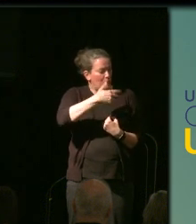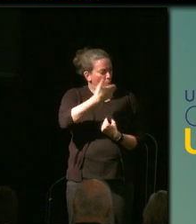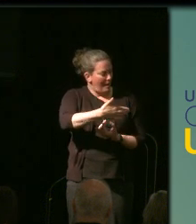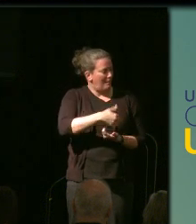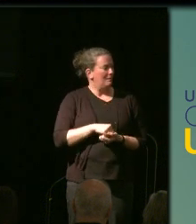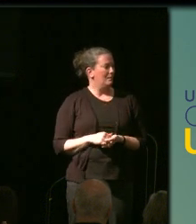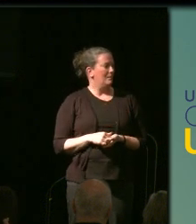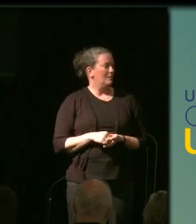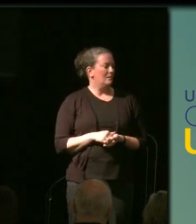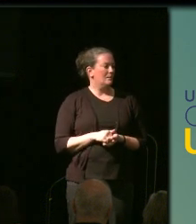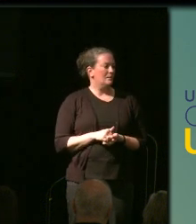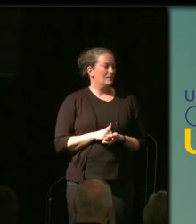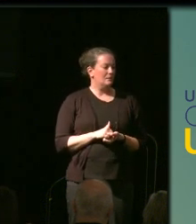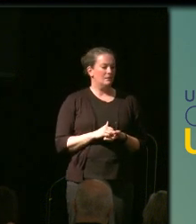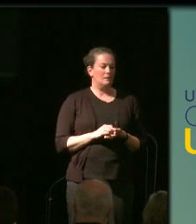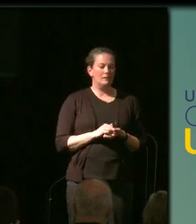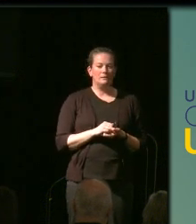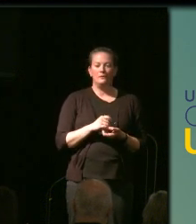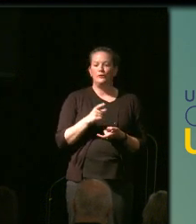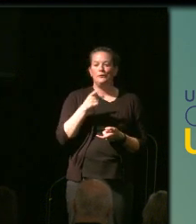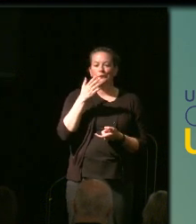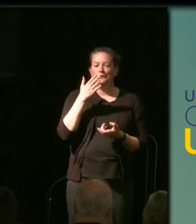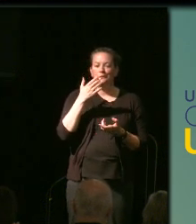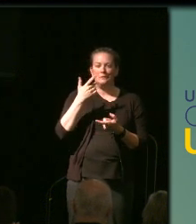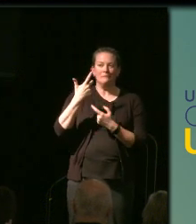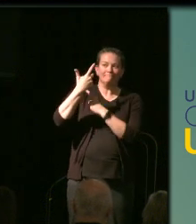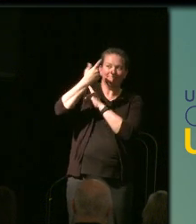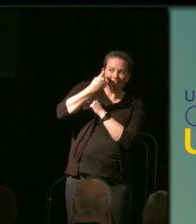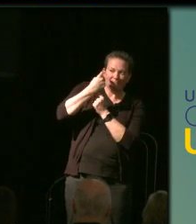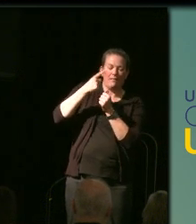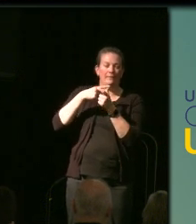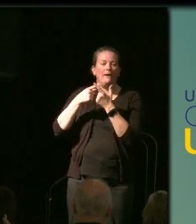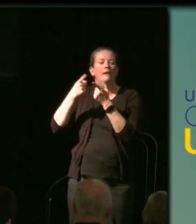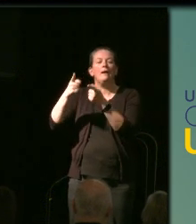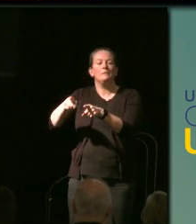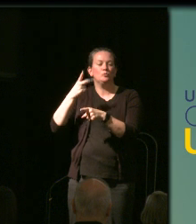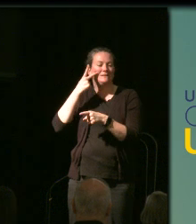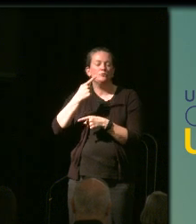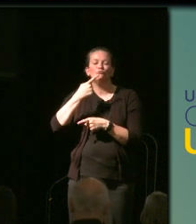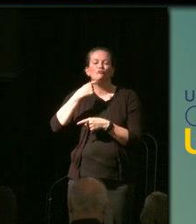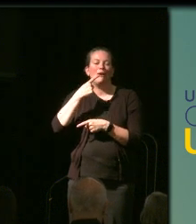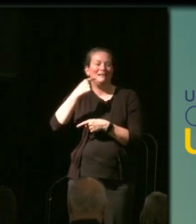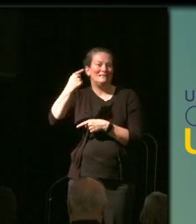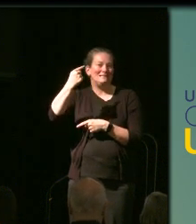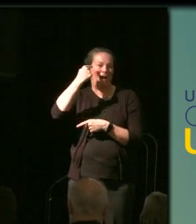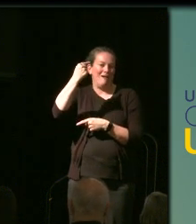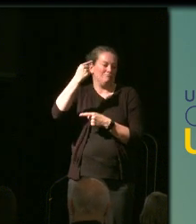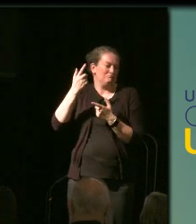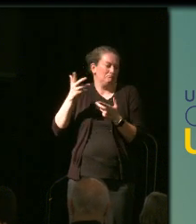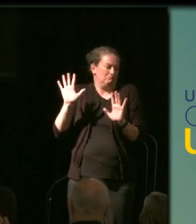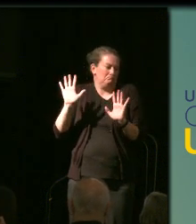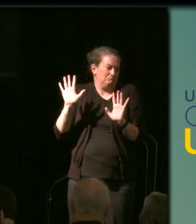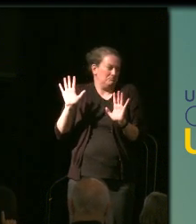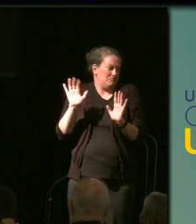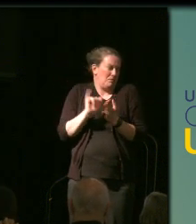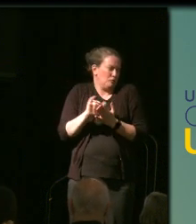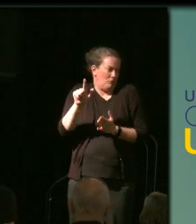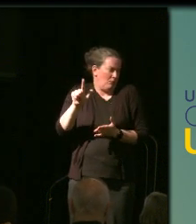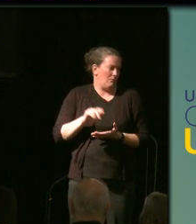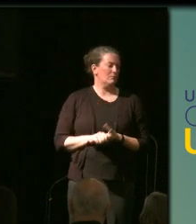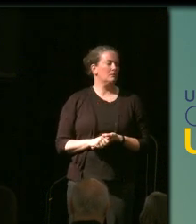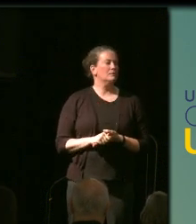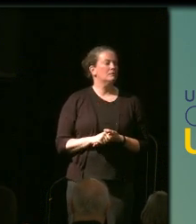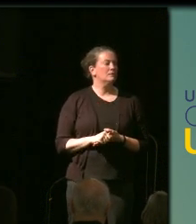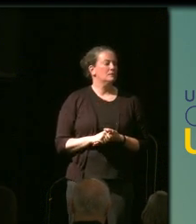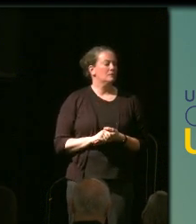you'll see a little red dot on the side of the sclera after the injection. That's the most common adverse event. You can also see that we started at a very low dose